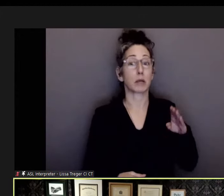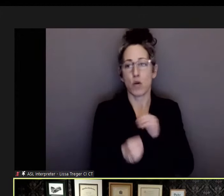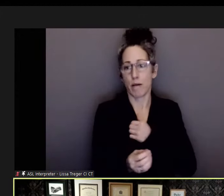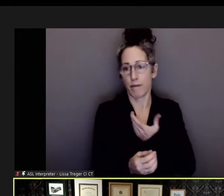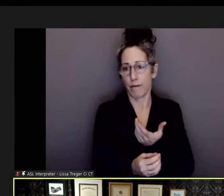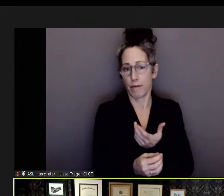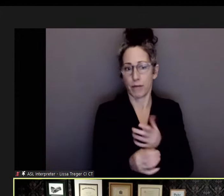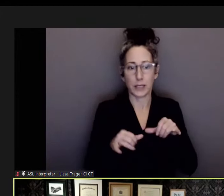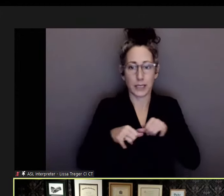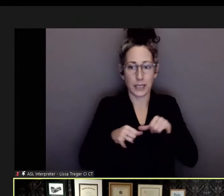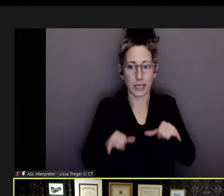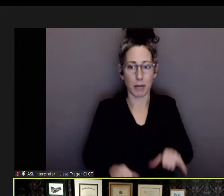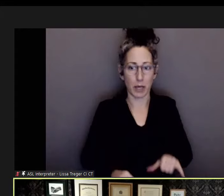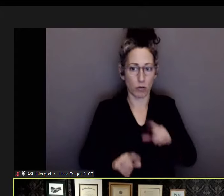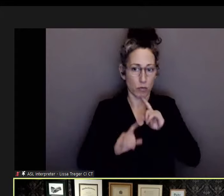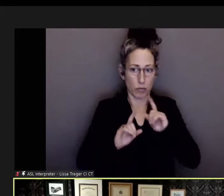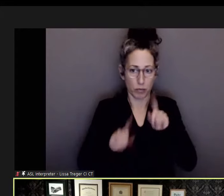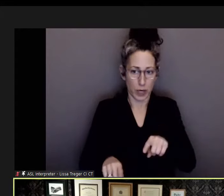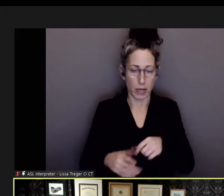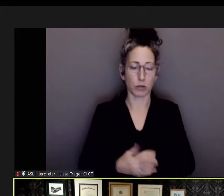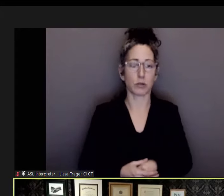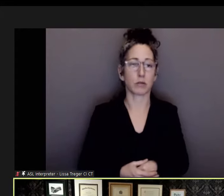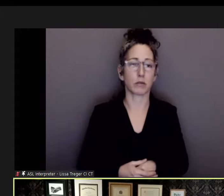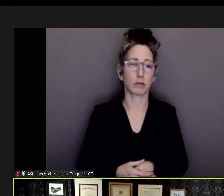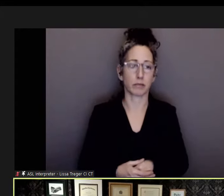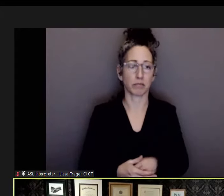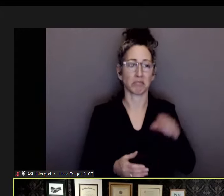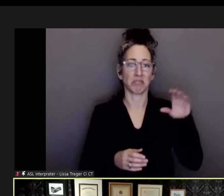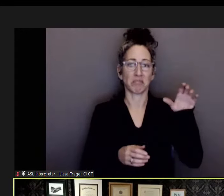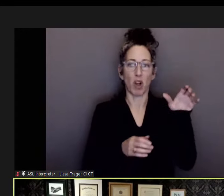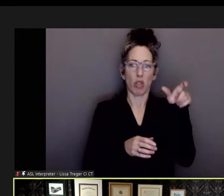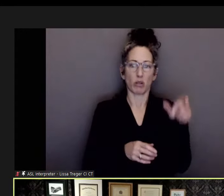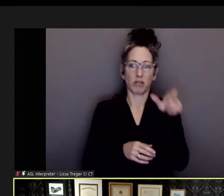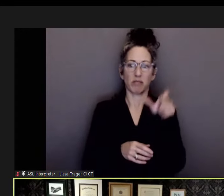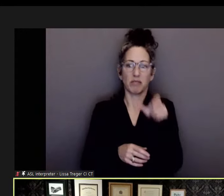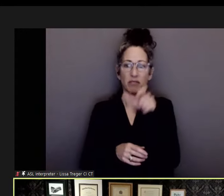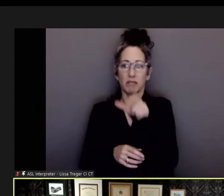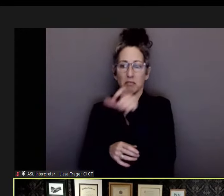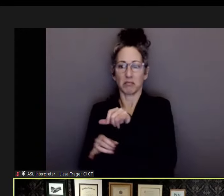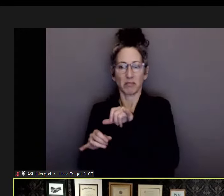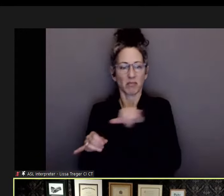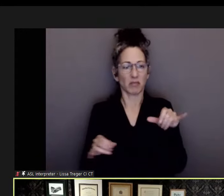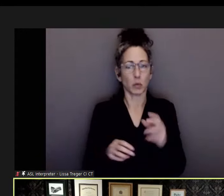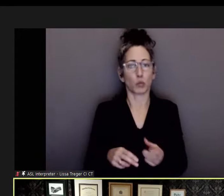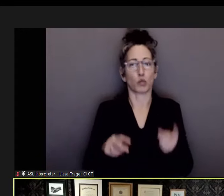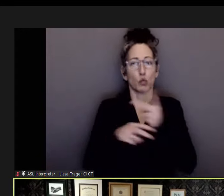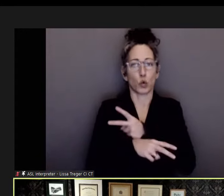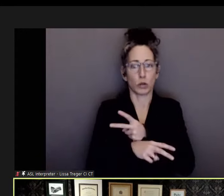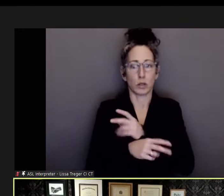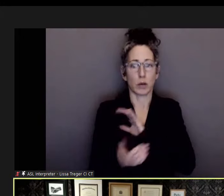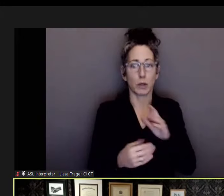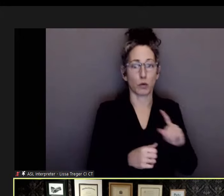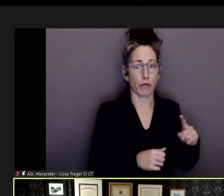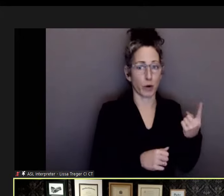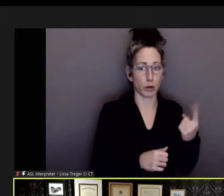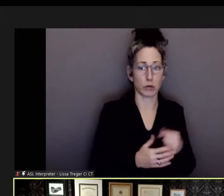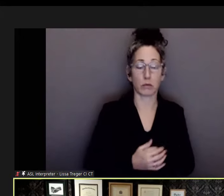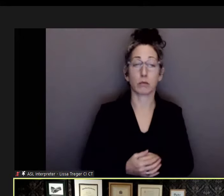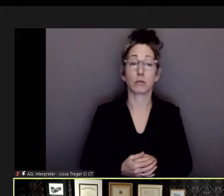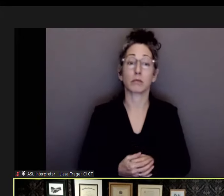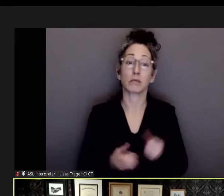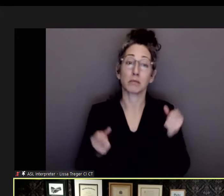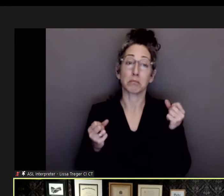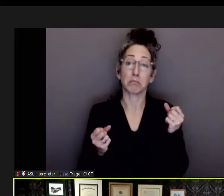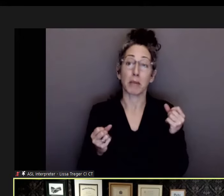similar to reactions, whether it was fatigue, headache, myalgia, arthralgia, chills, nausea, fever. Most of these did resolve